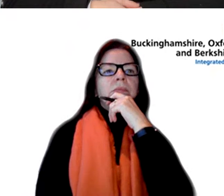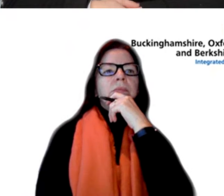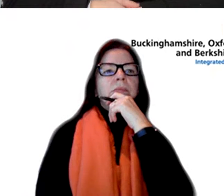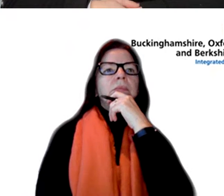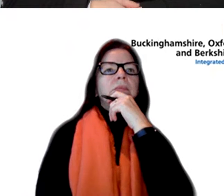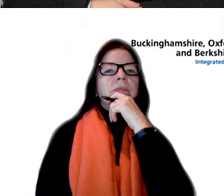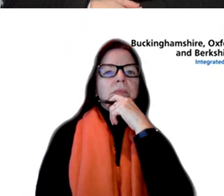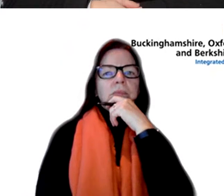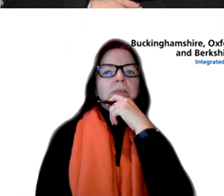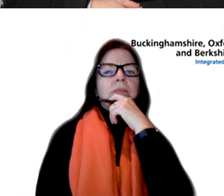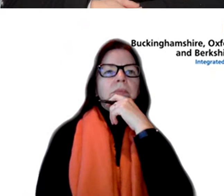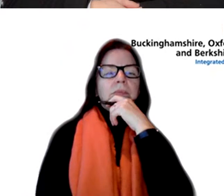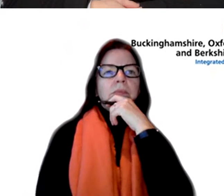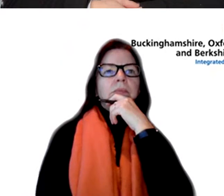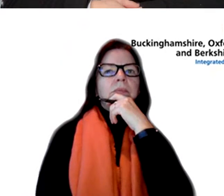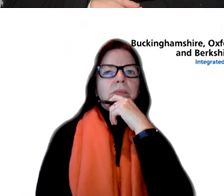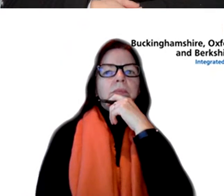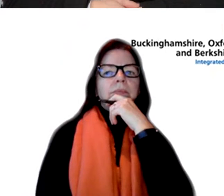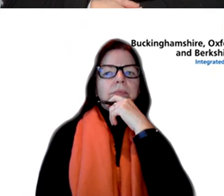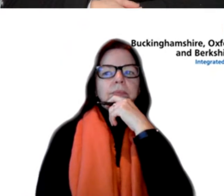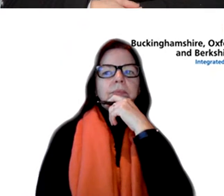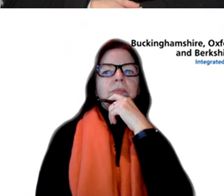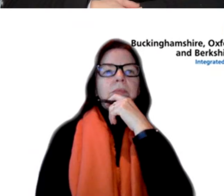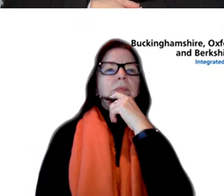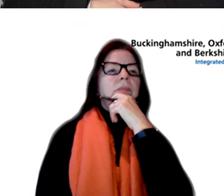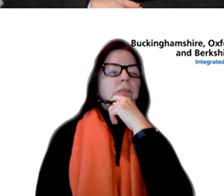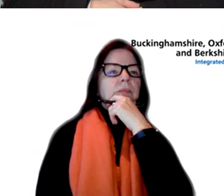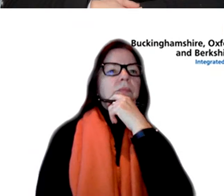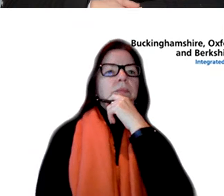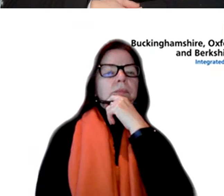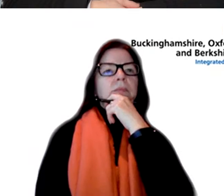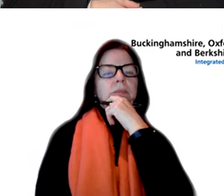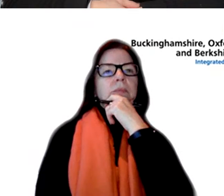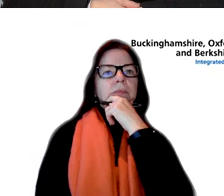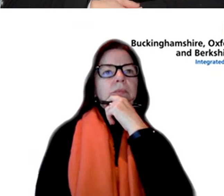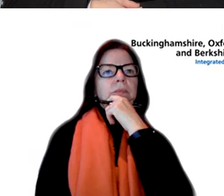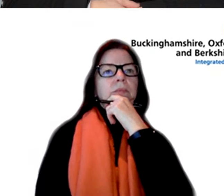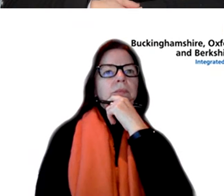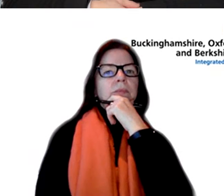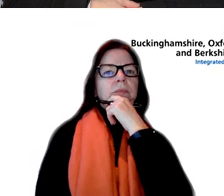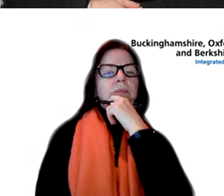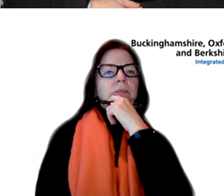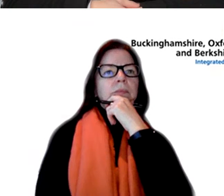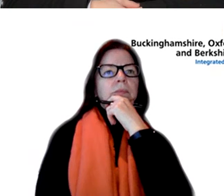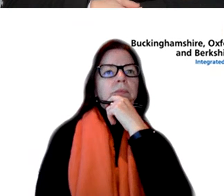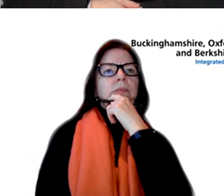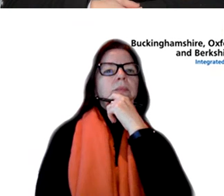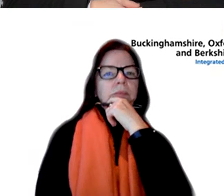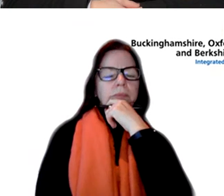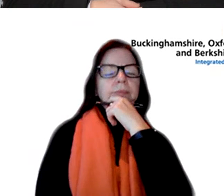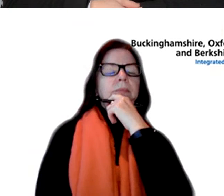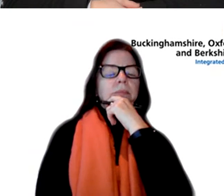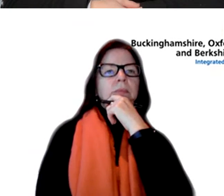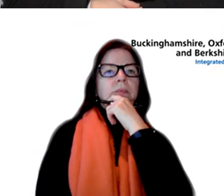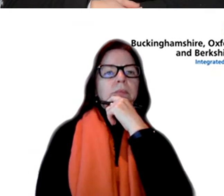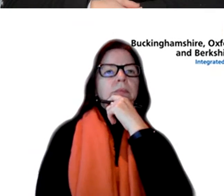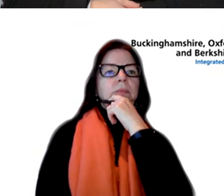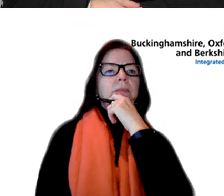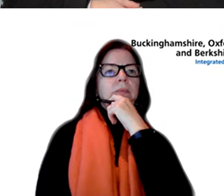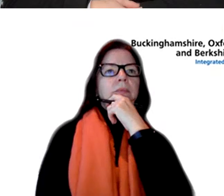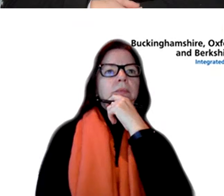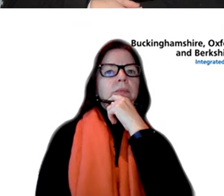the level that you're going to be able to personalize, creating your own interactions. It's really detailed support and training, and that's